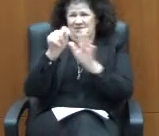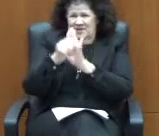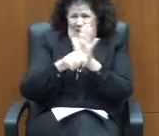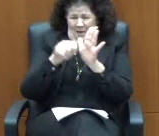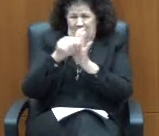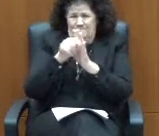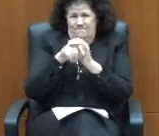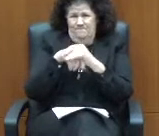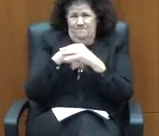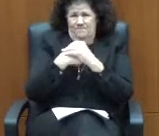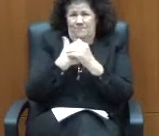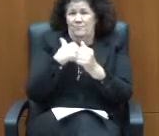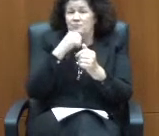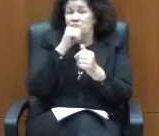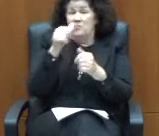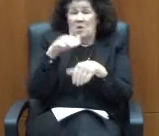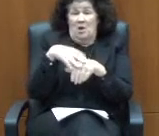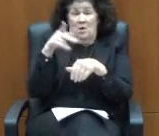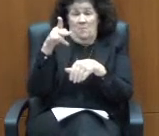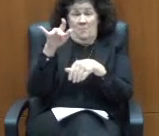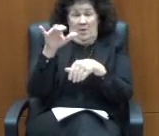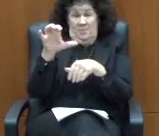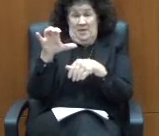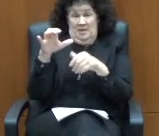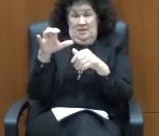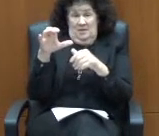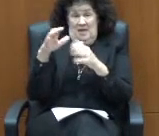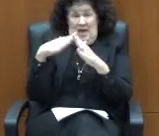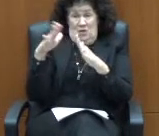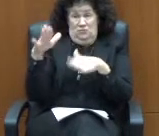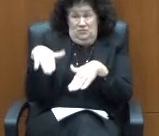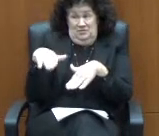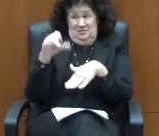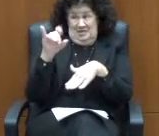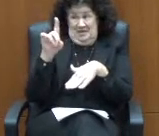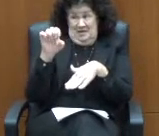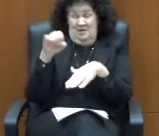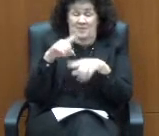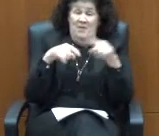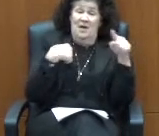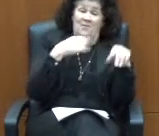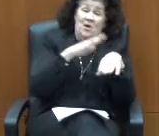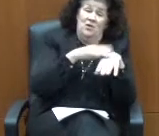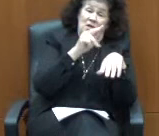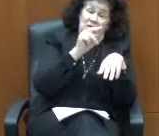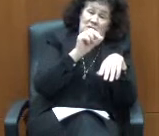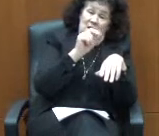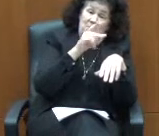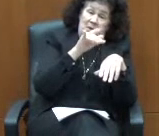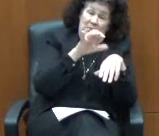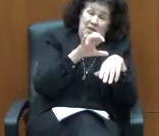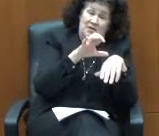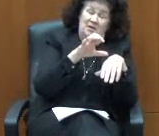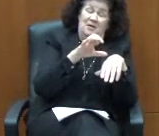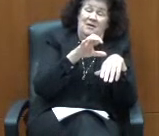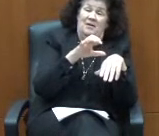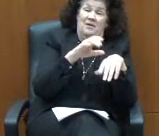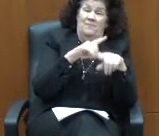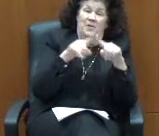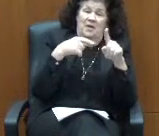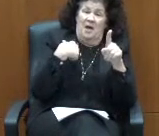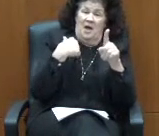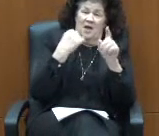And I realized I'm not on the public side of the house, I'm on the non-public. But I fight every year with my folks about the